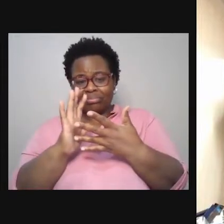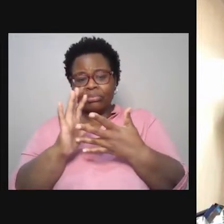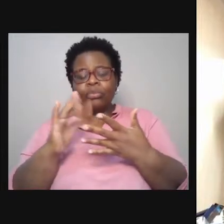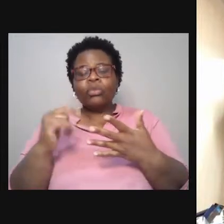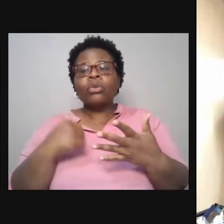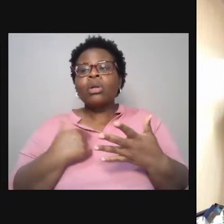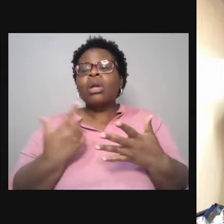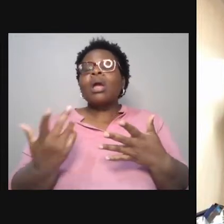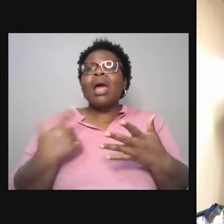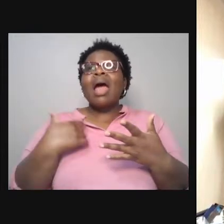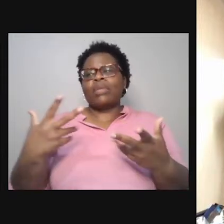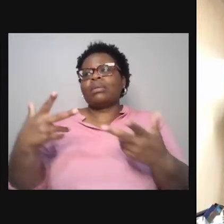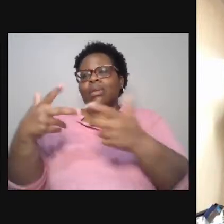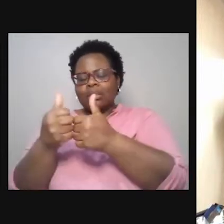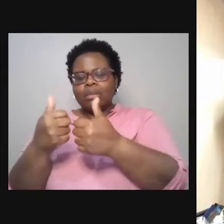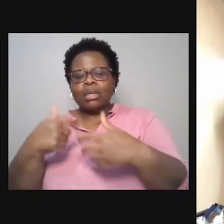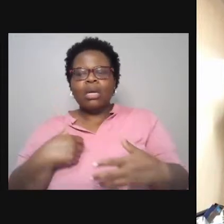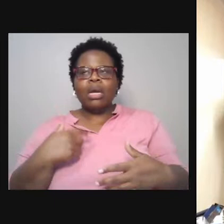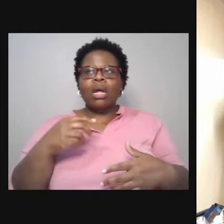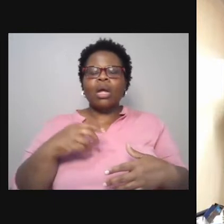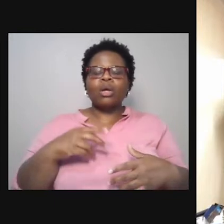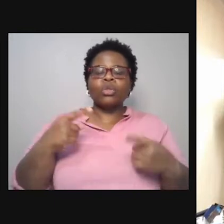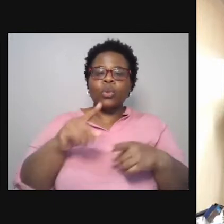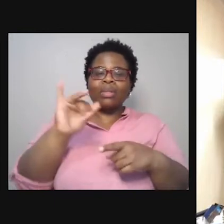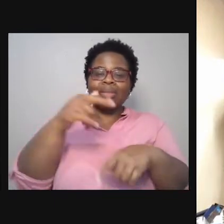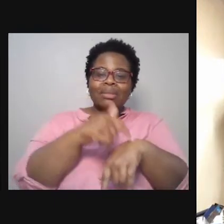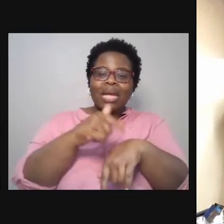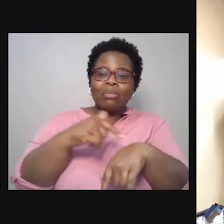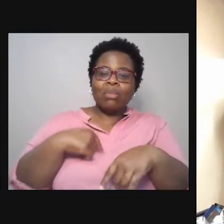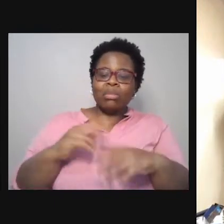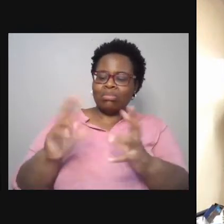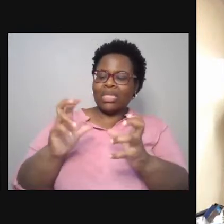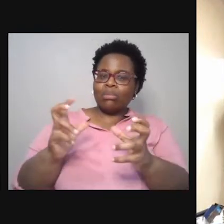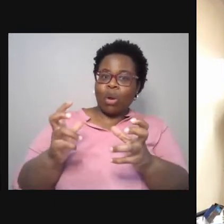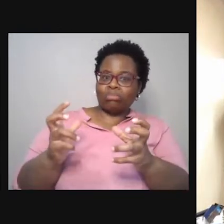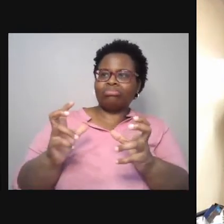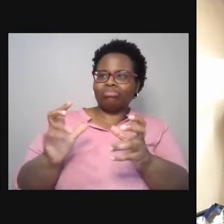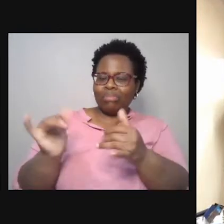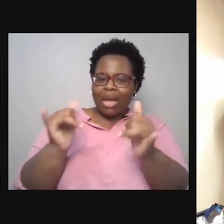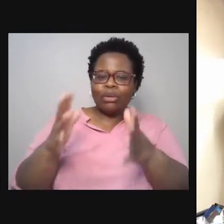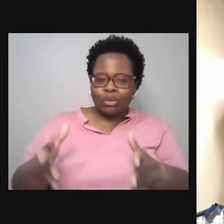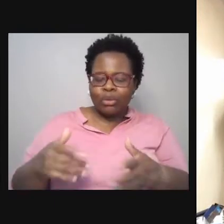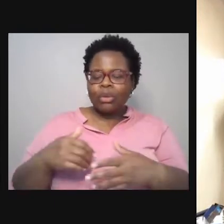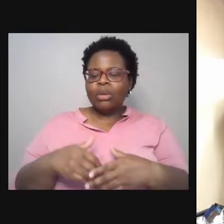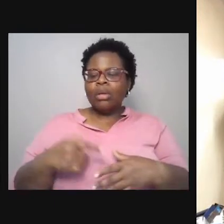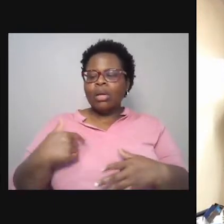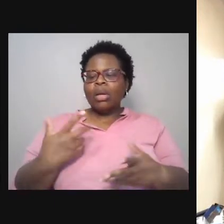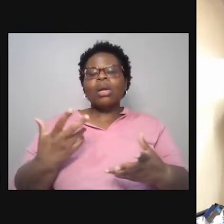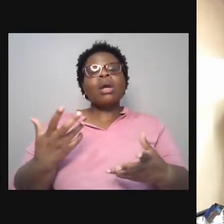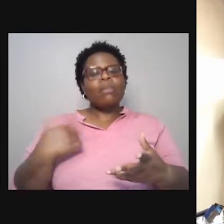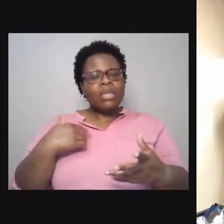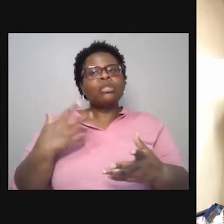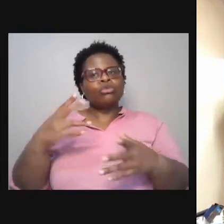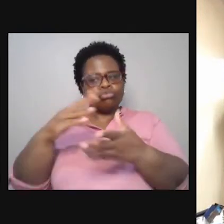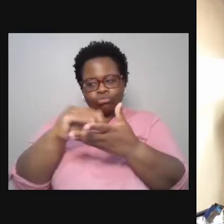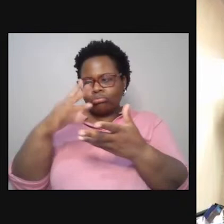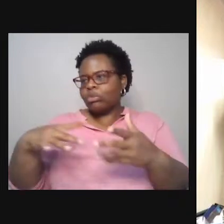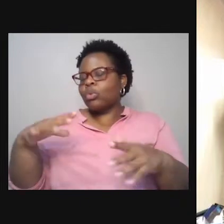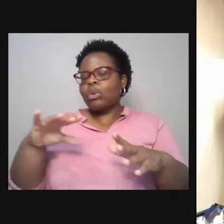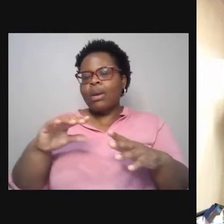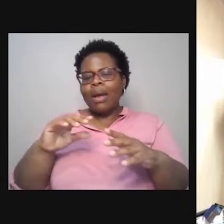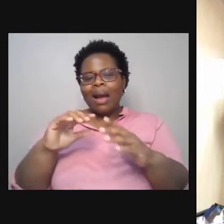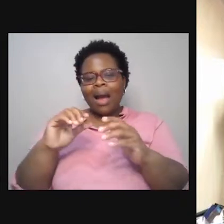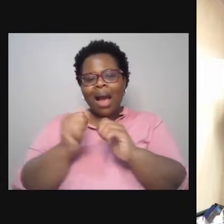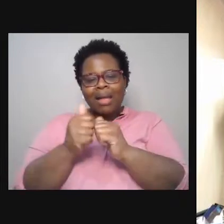accident. And at the time, I played basketball, I was a student athlete. So there were a lot of pieces in play with